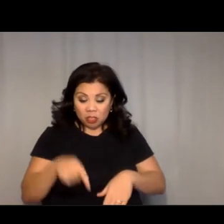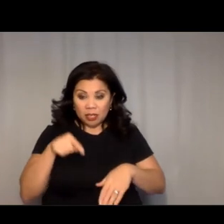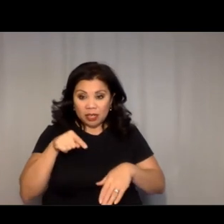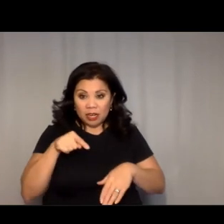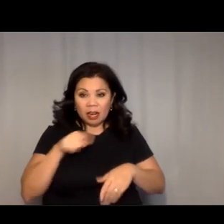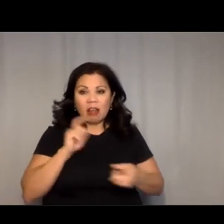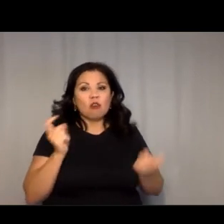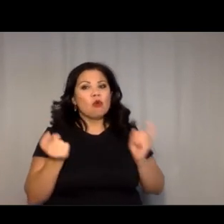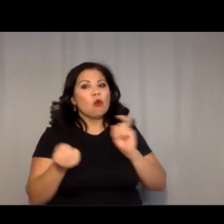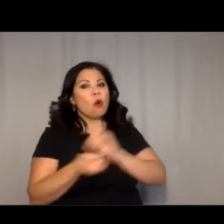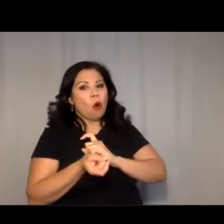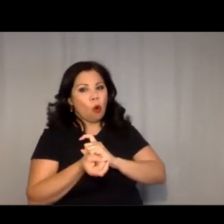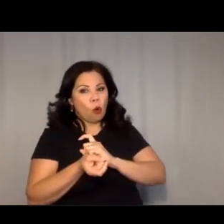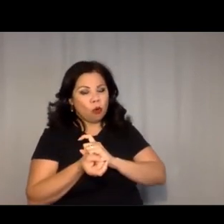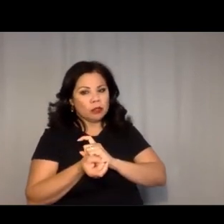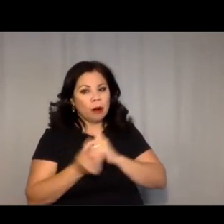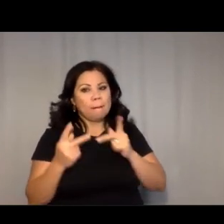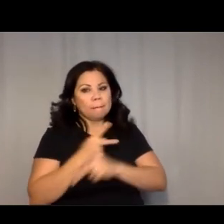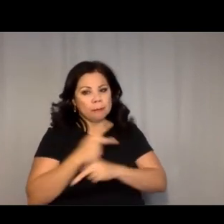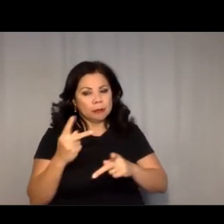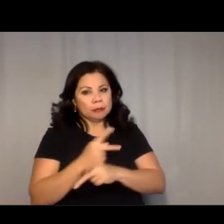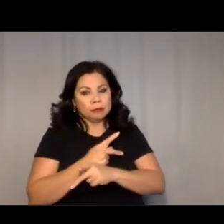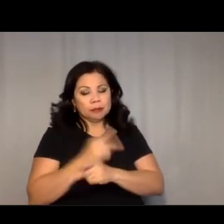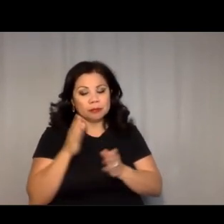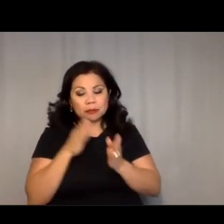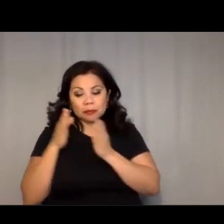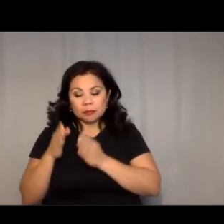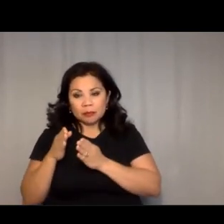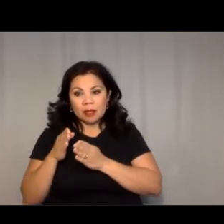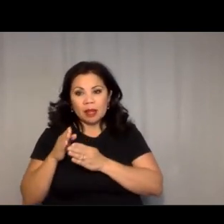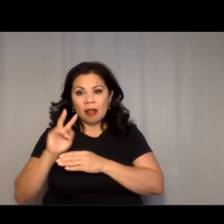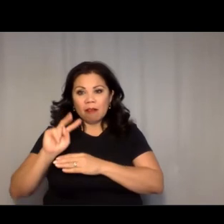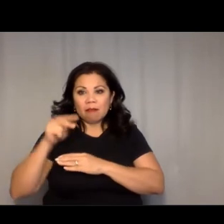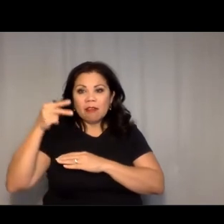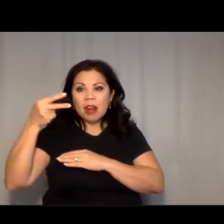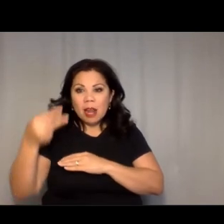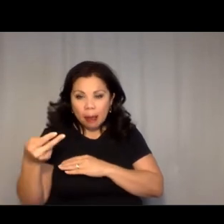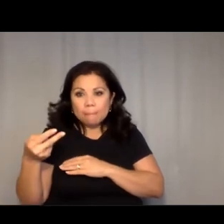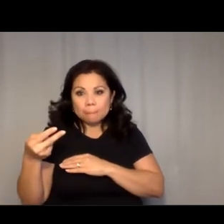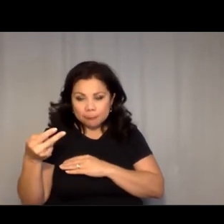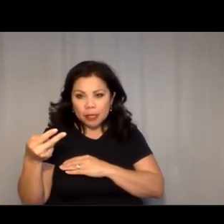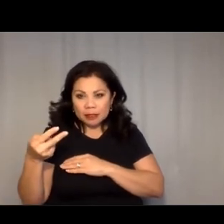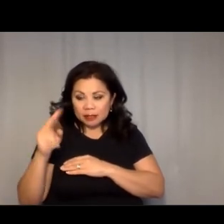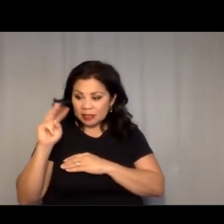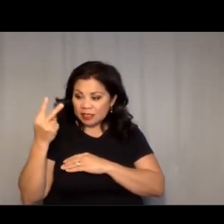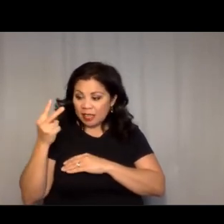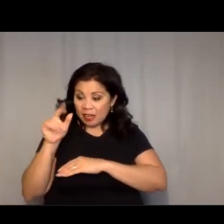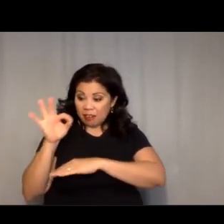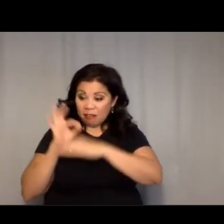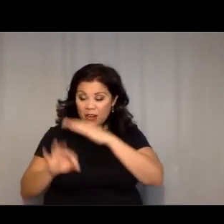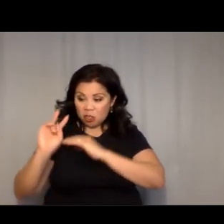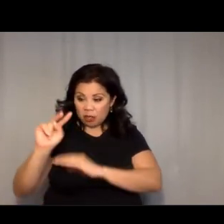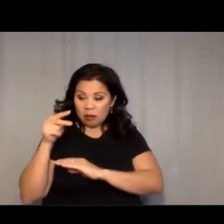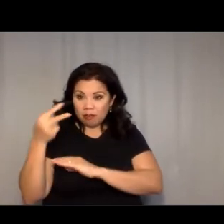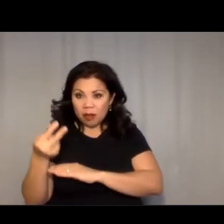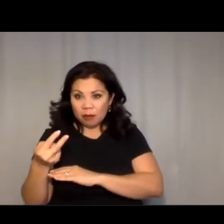to multiplication. Then I'm going to flip This second fraction, it was 1/3, now